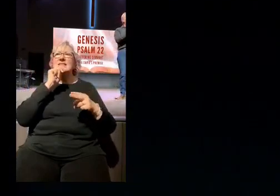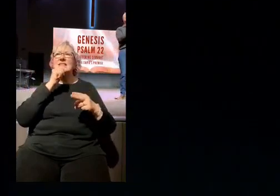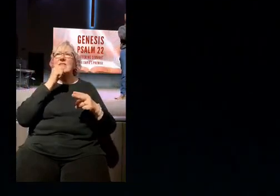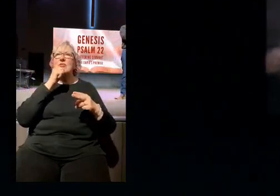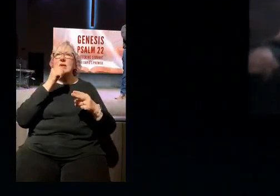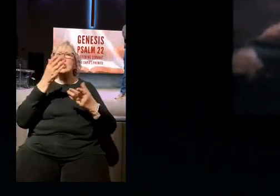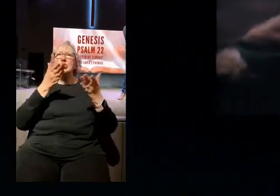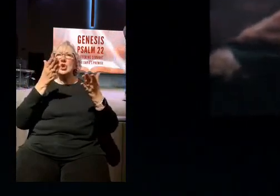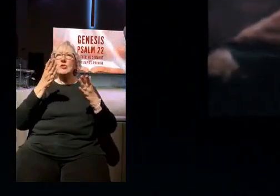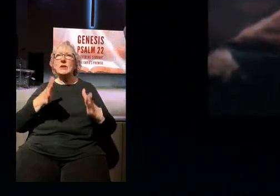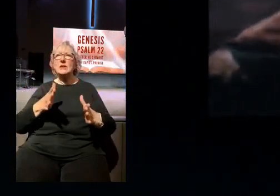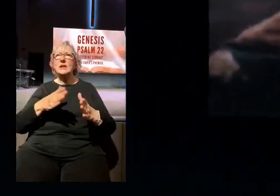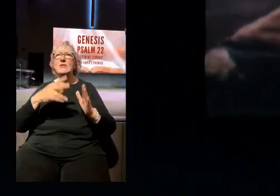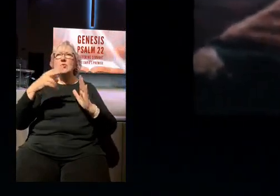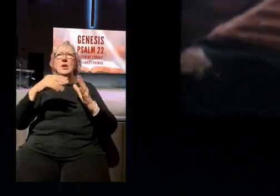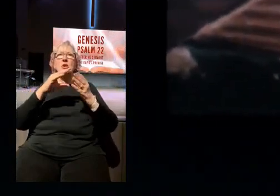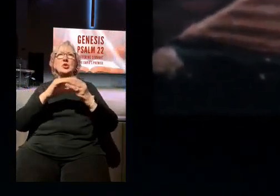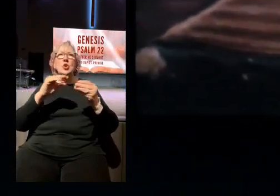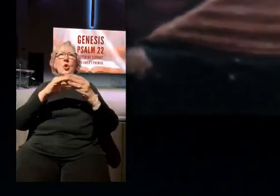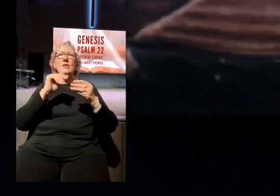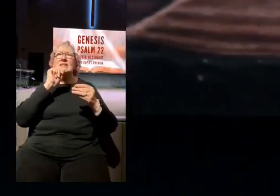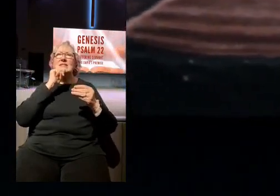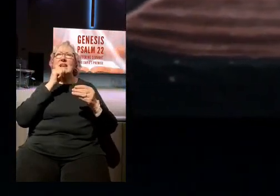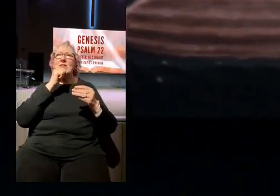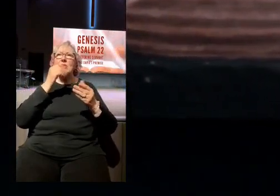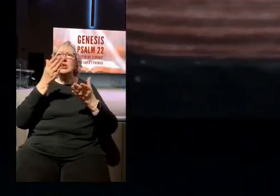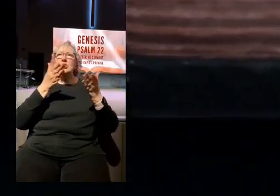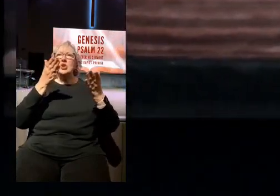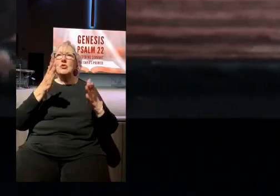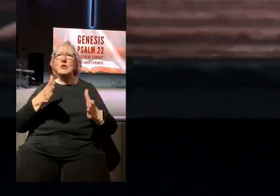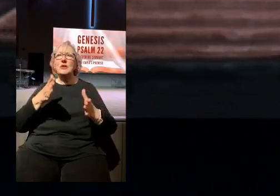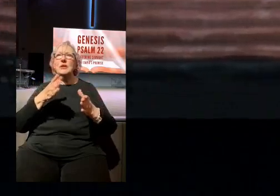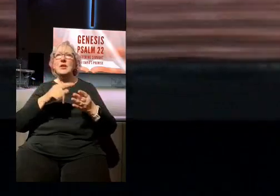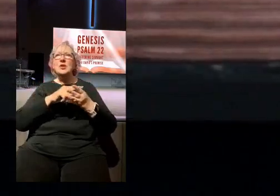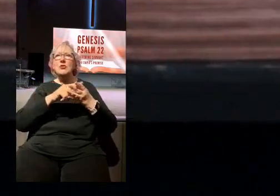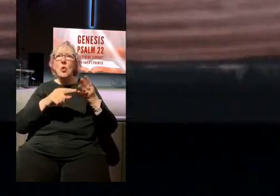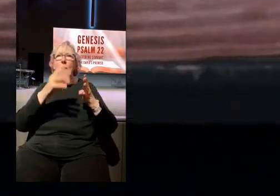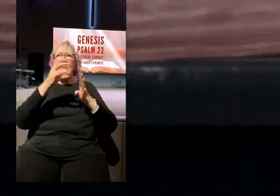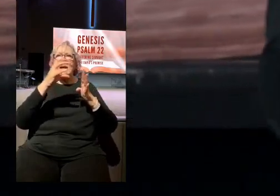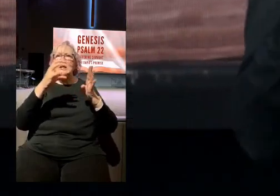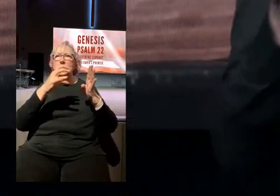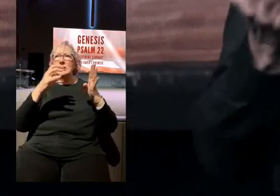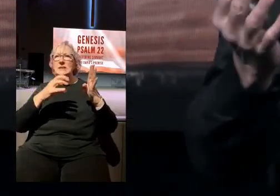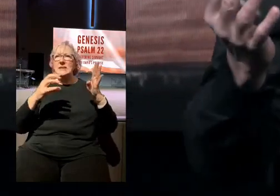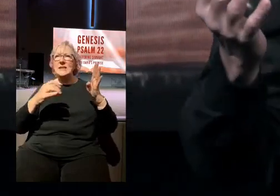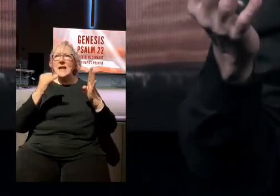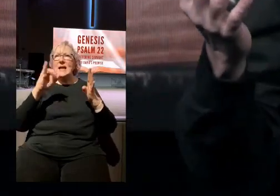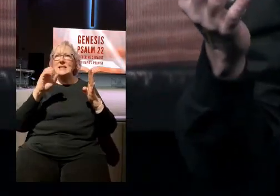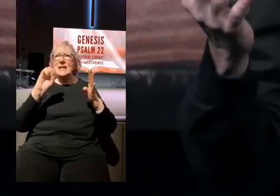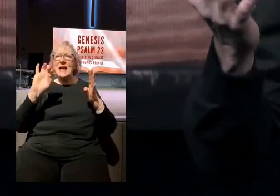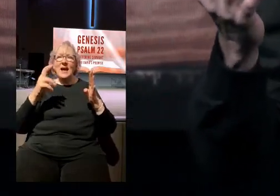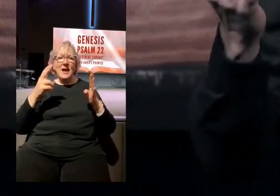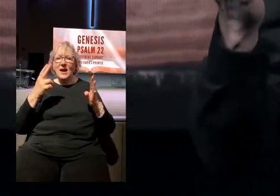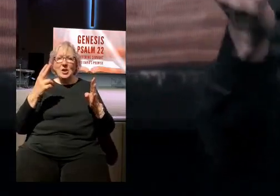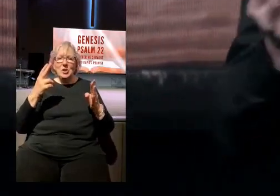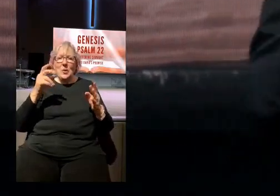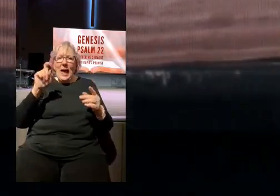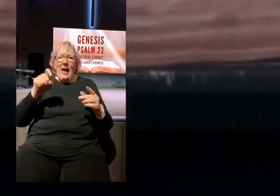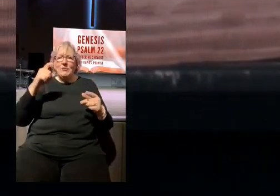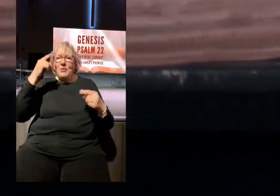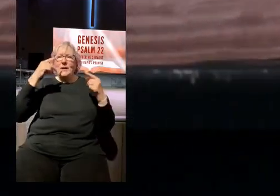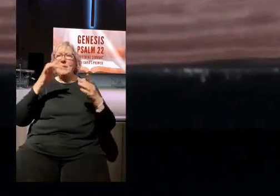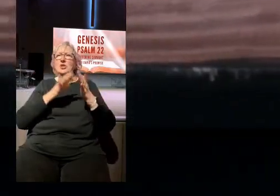the story of the suffering servant, there's four passages in the book of Isaiah, you can't not think about Jesus and what